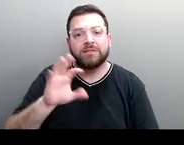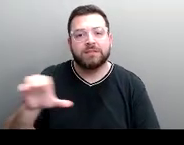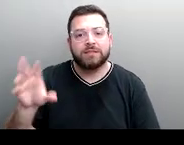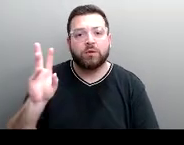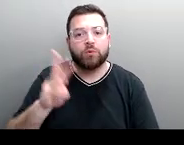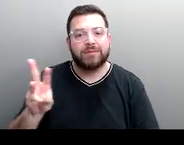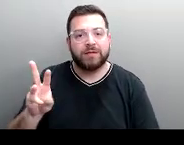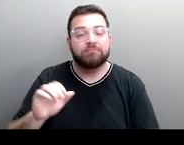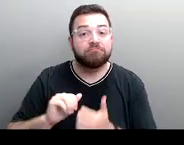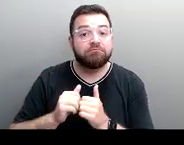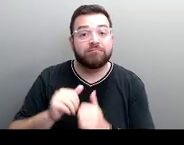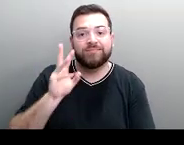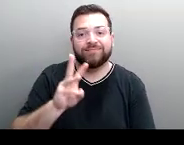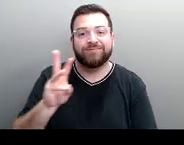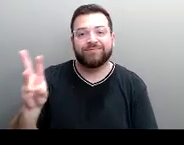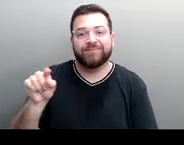be